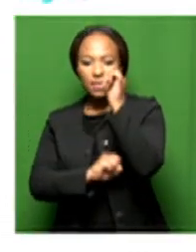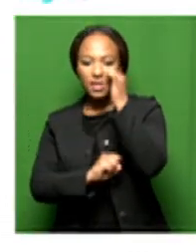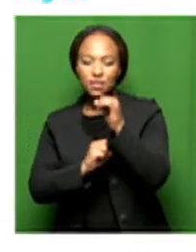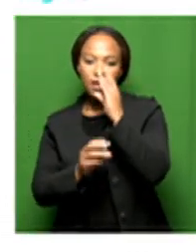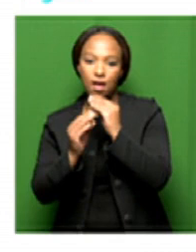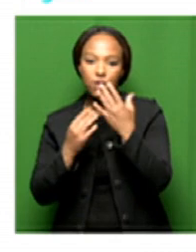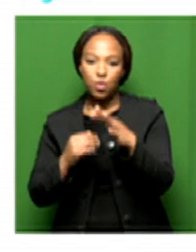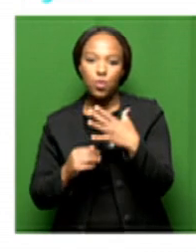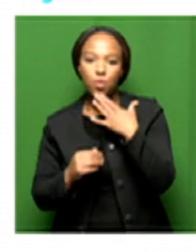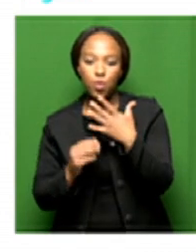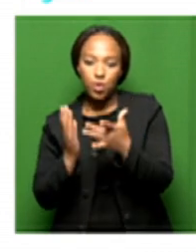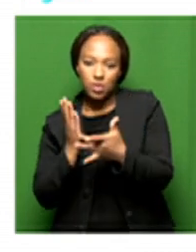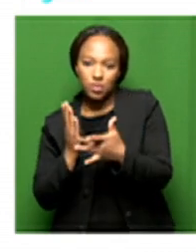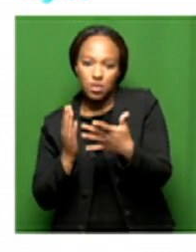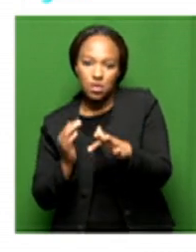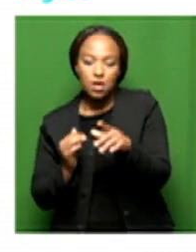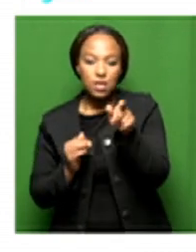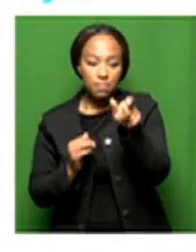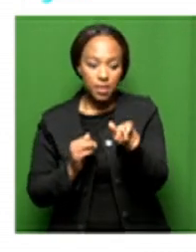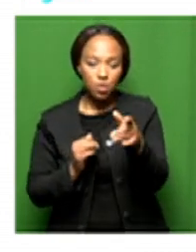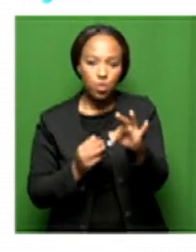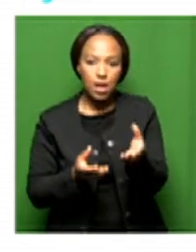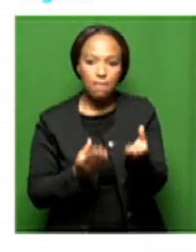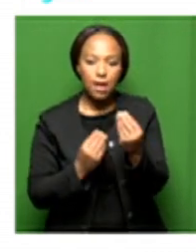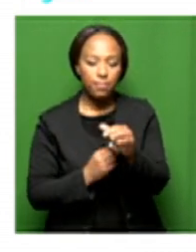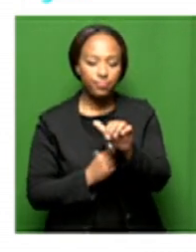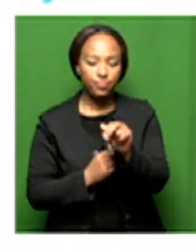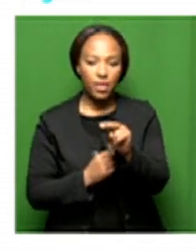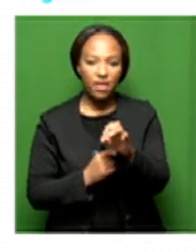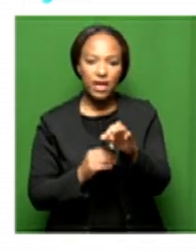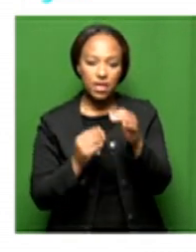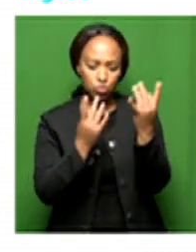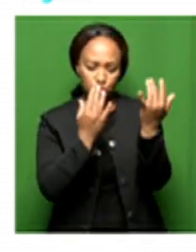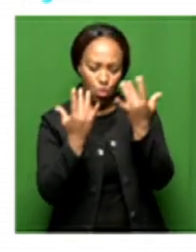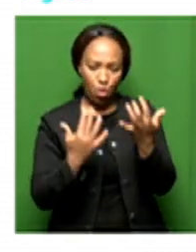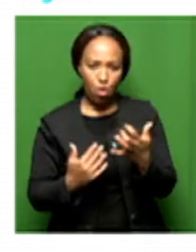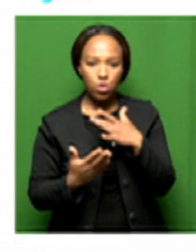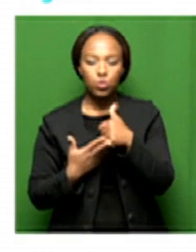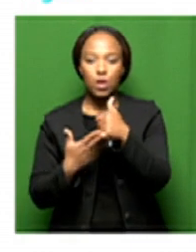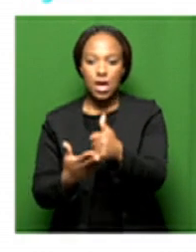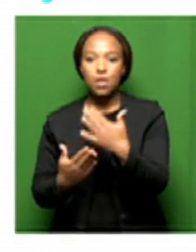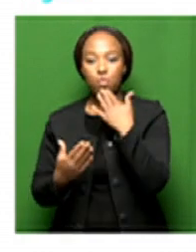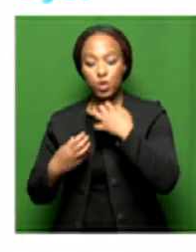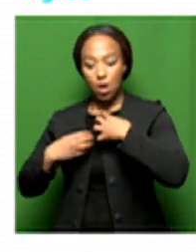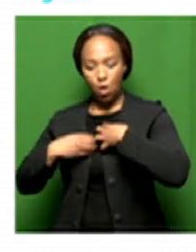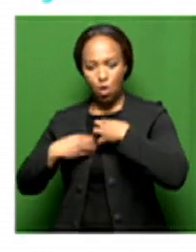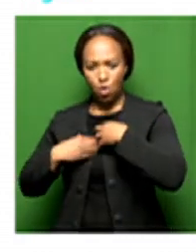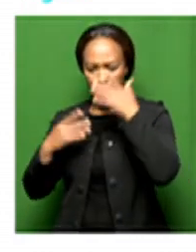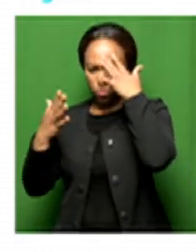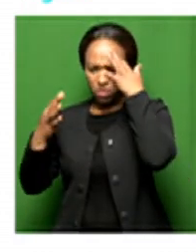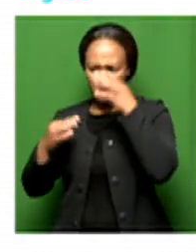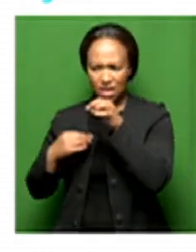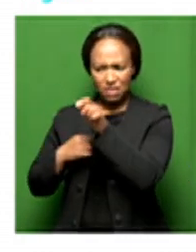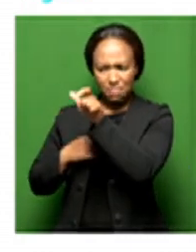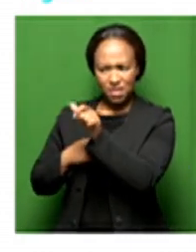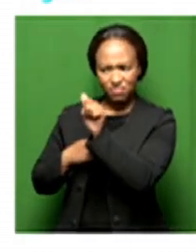artificial intelligence, tenants receive an Averly score that can help landlords and rental agents determine if they'll be